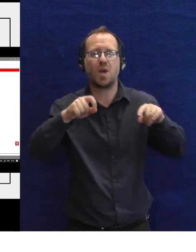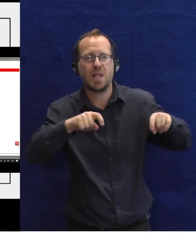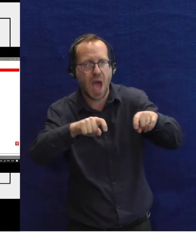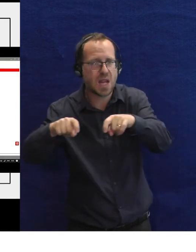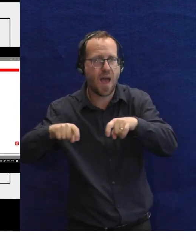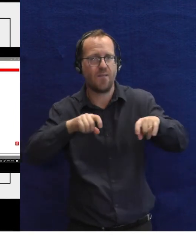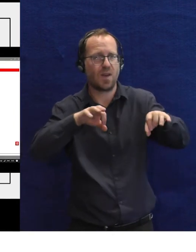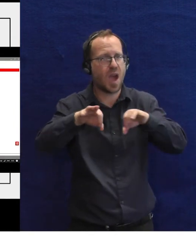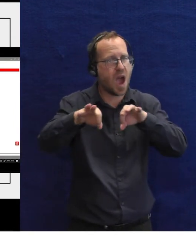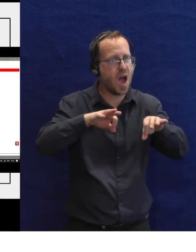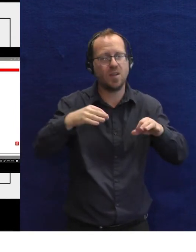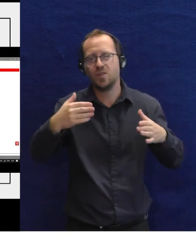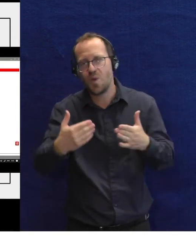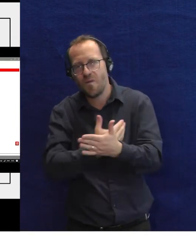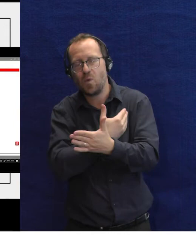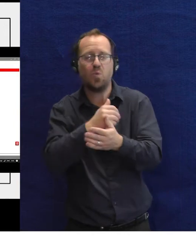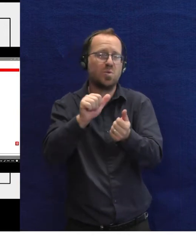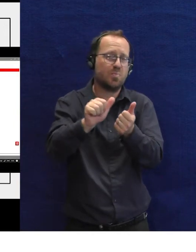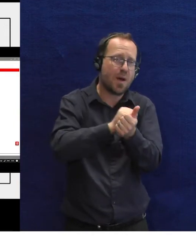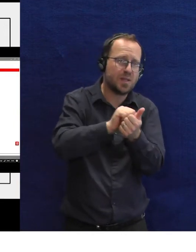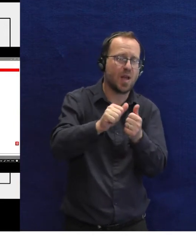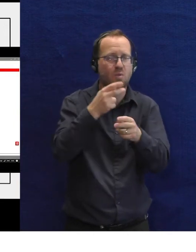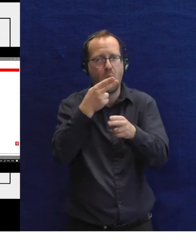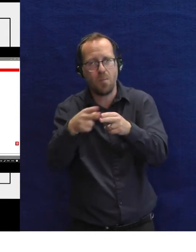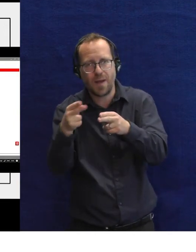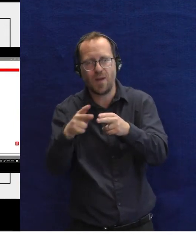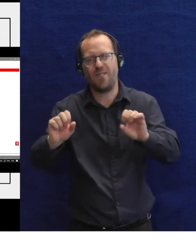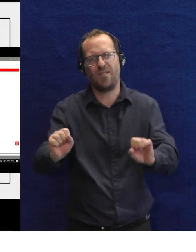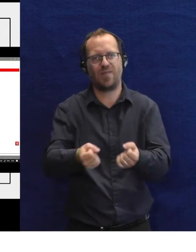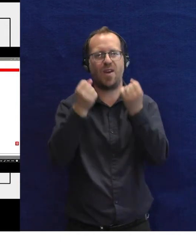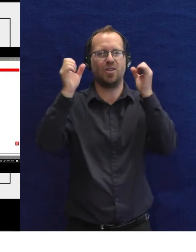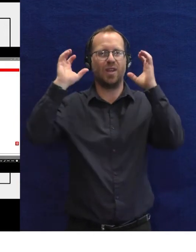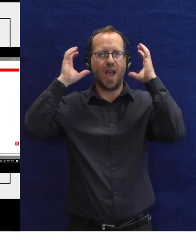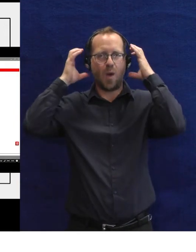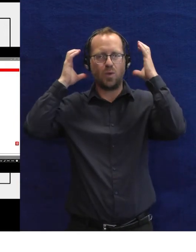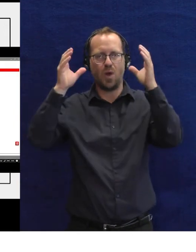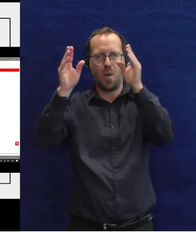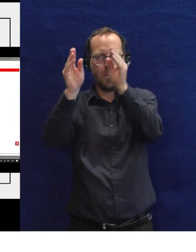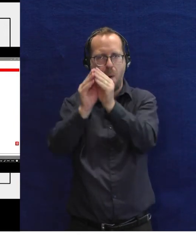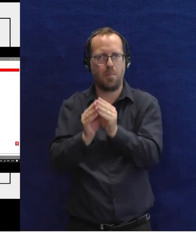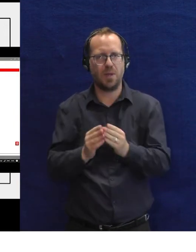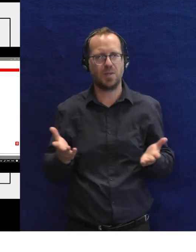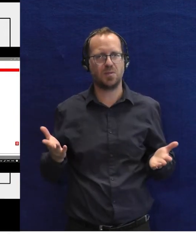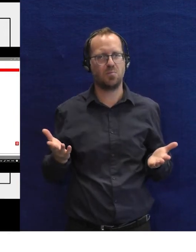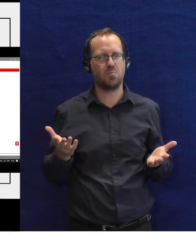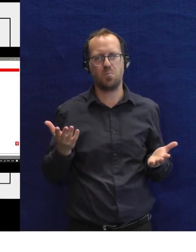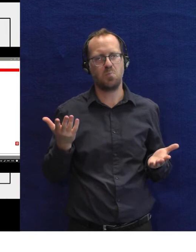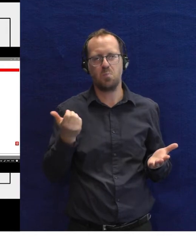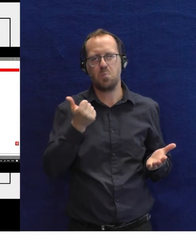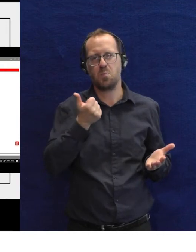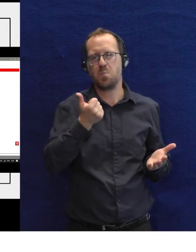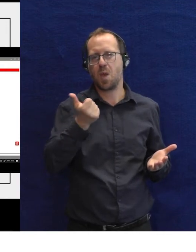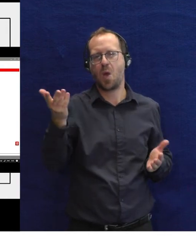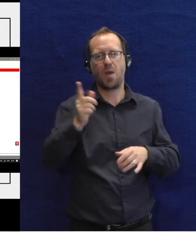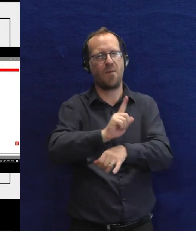away. So from the moment of creating audio description till the moment when you can preview and review your own work, it's